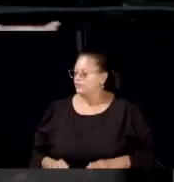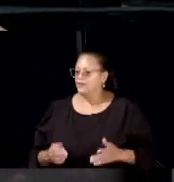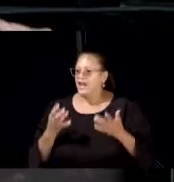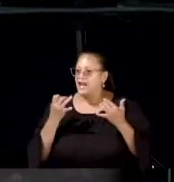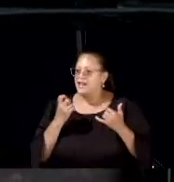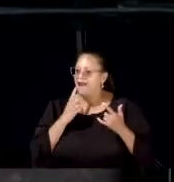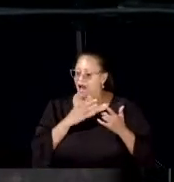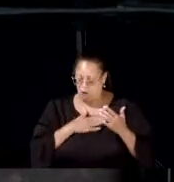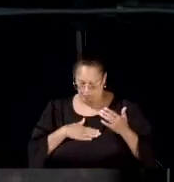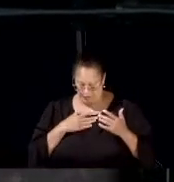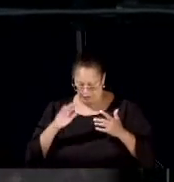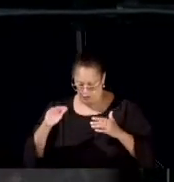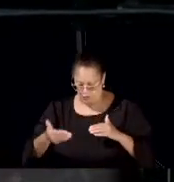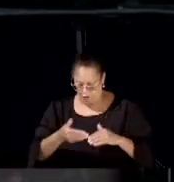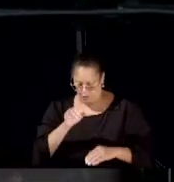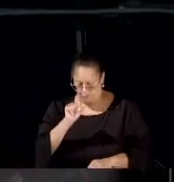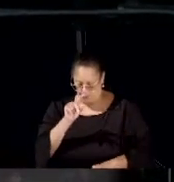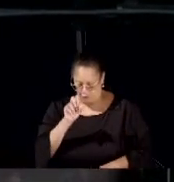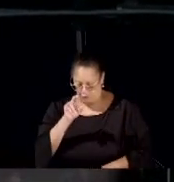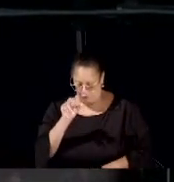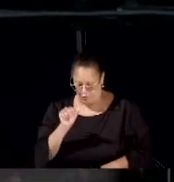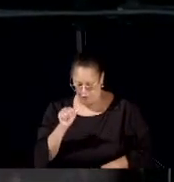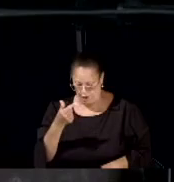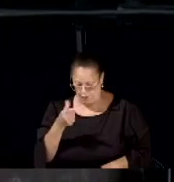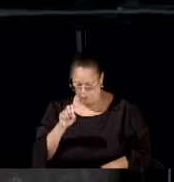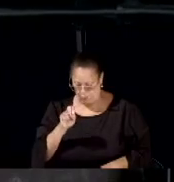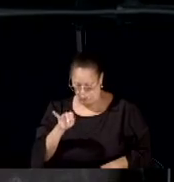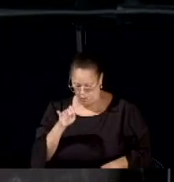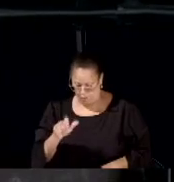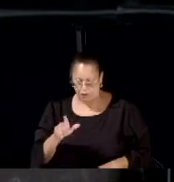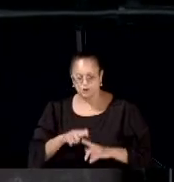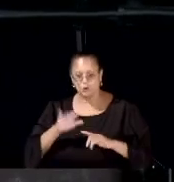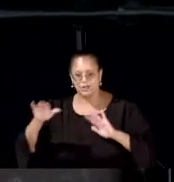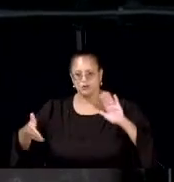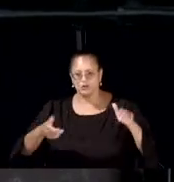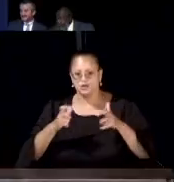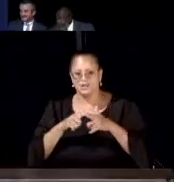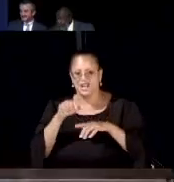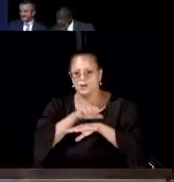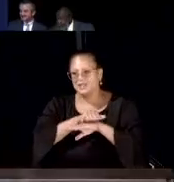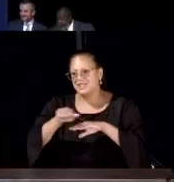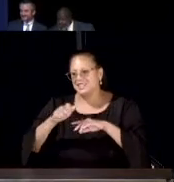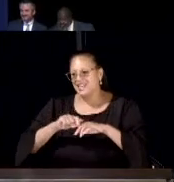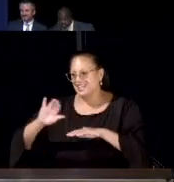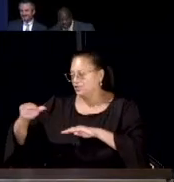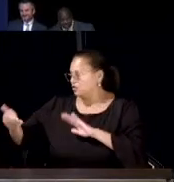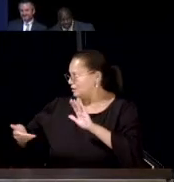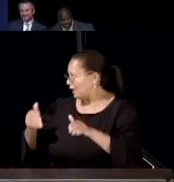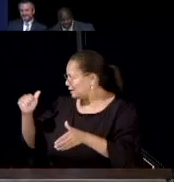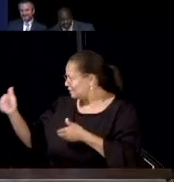Now, please welcome to the stage Serena Goyle to introduce our stage guests.